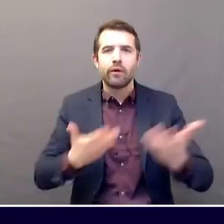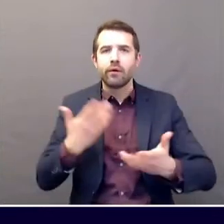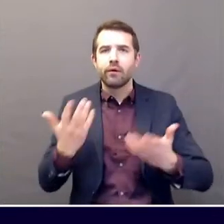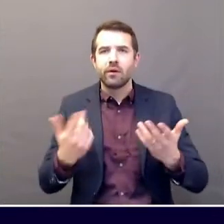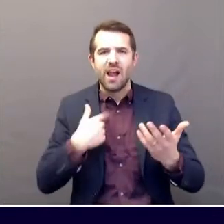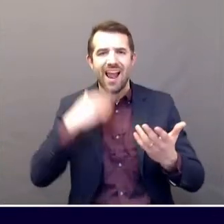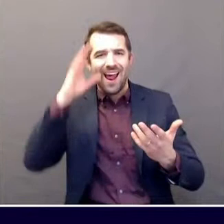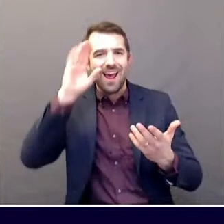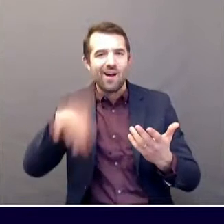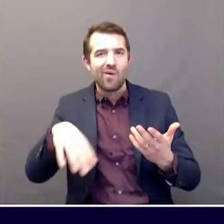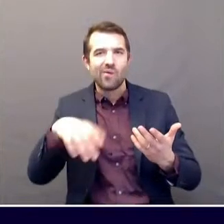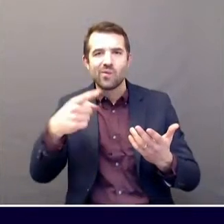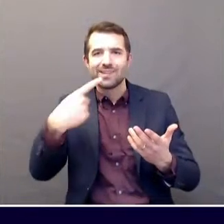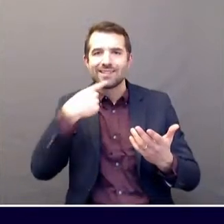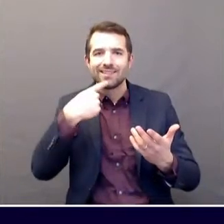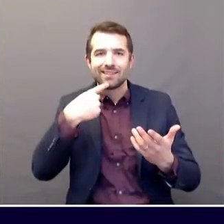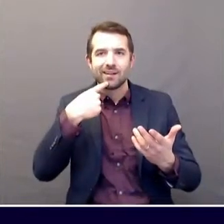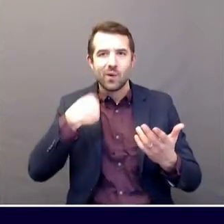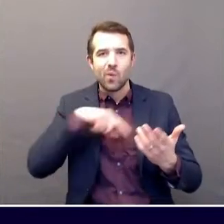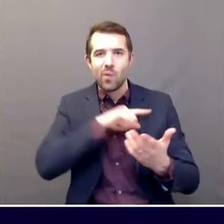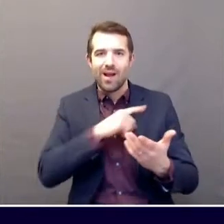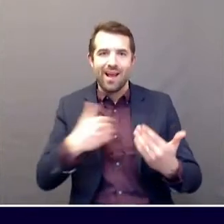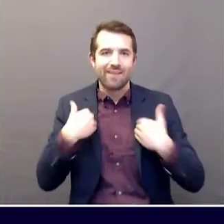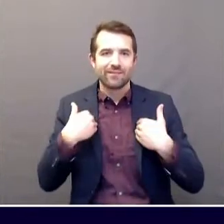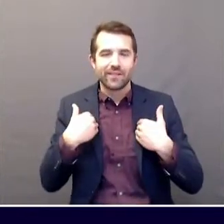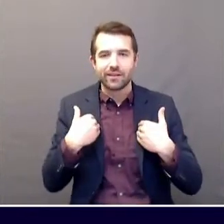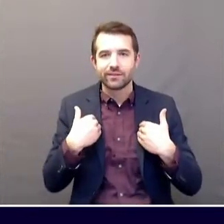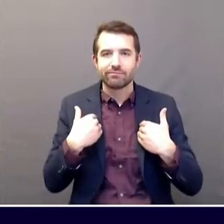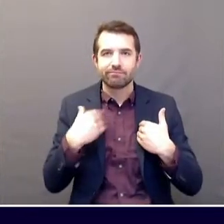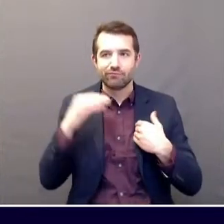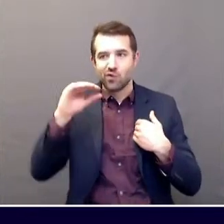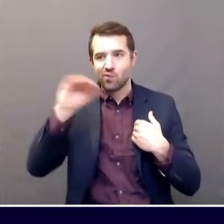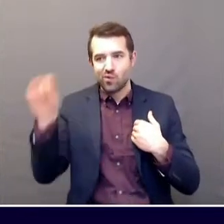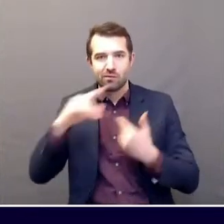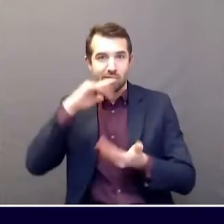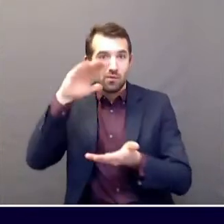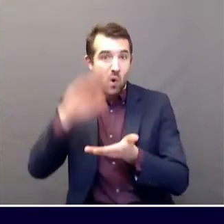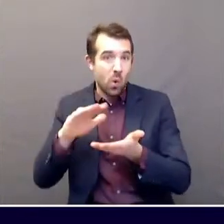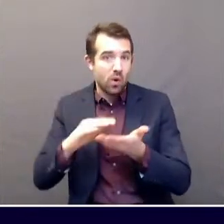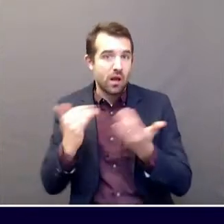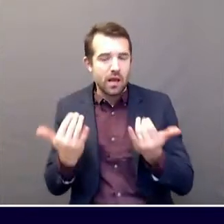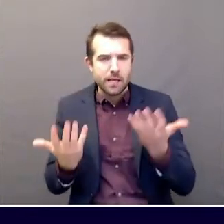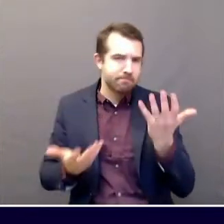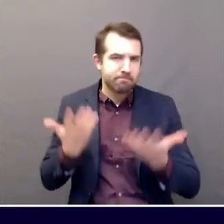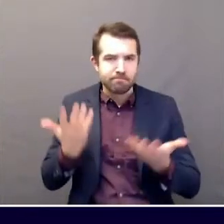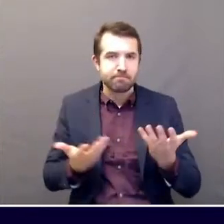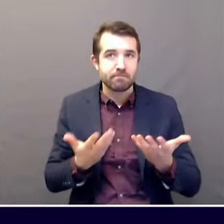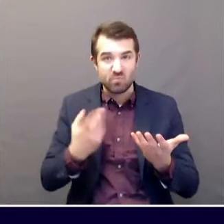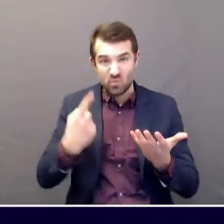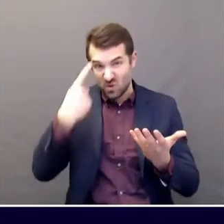we out of the post-holiday surge, and are things kind of looking better from here, do you think?